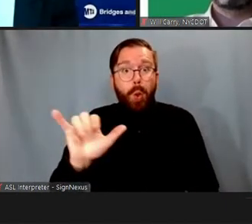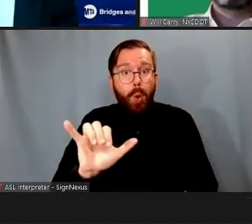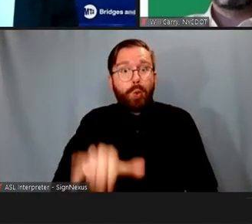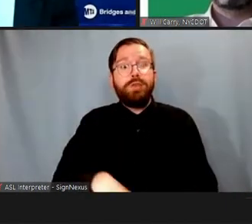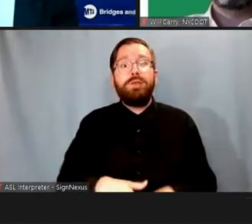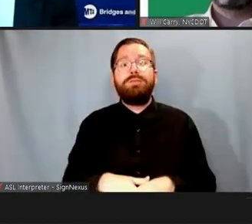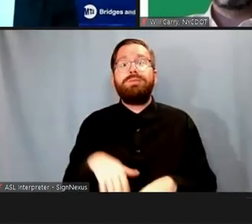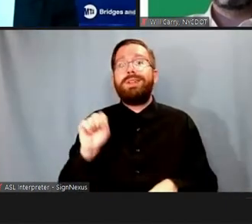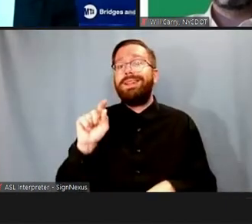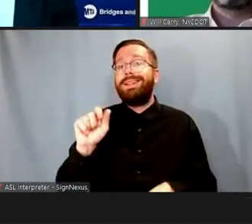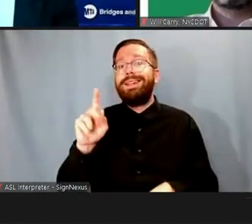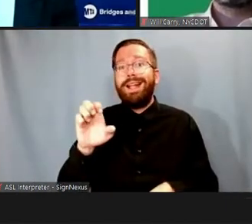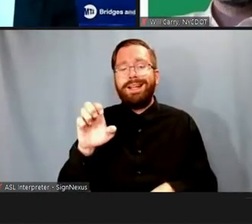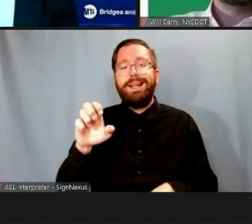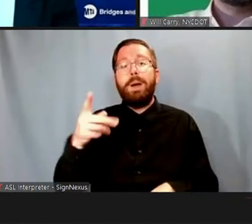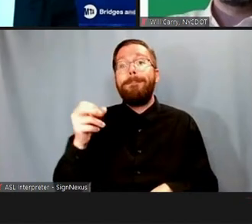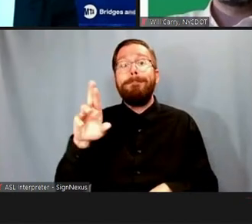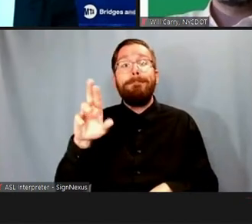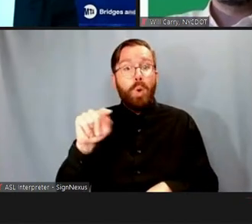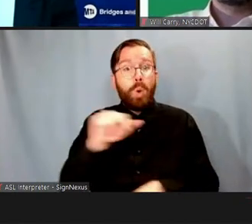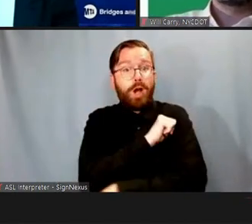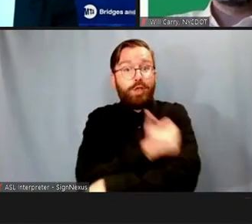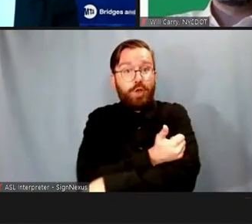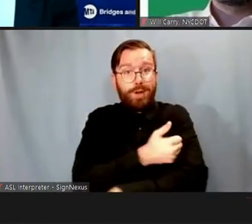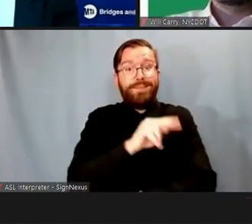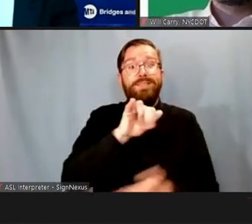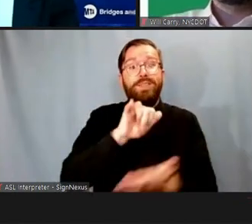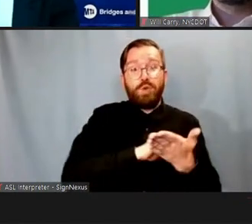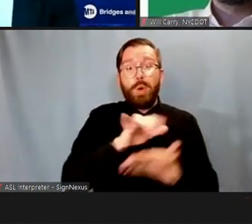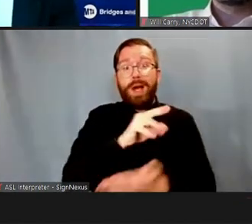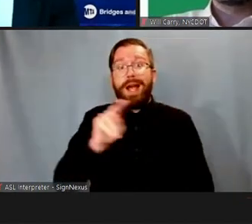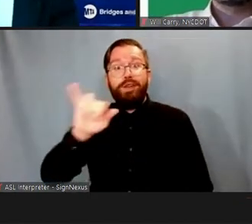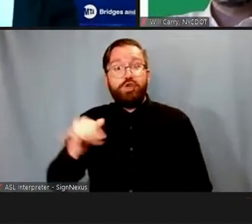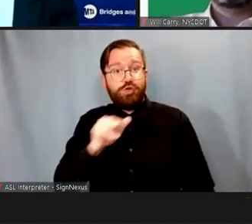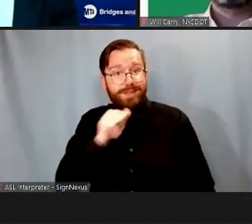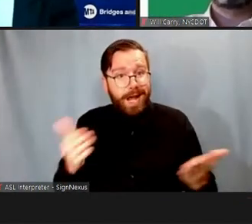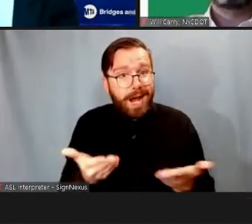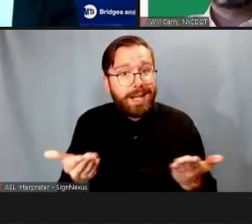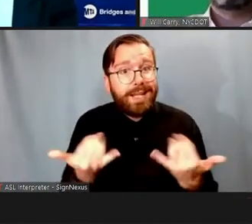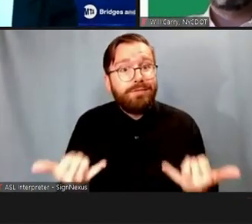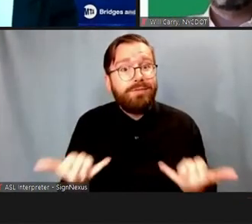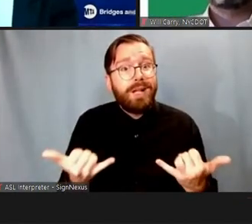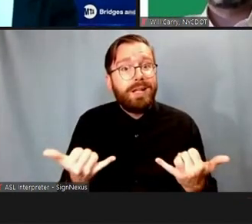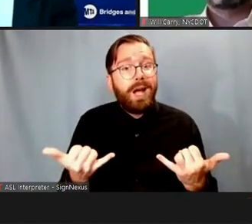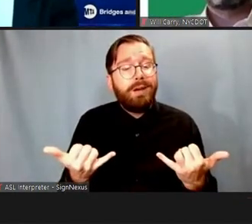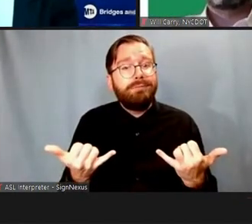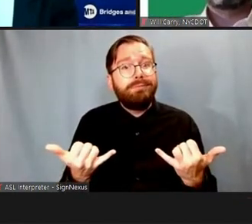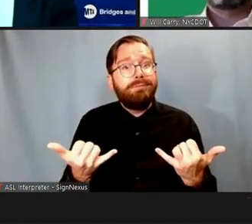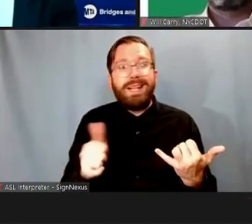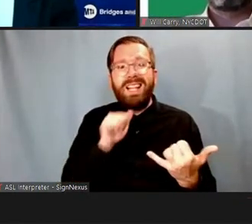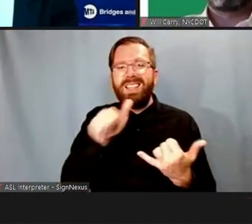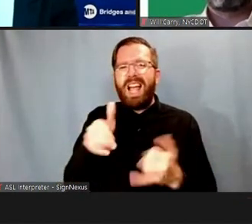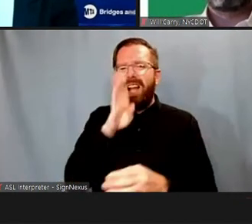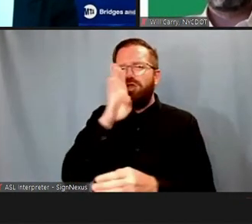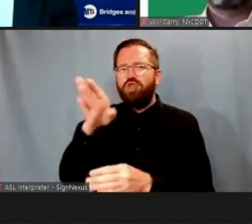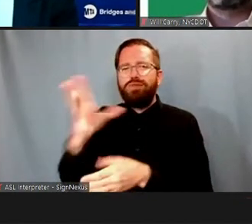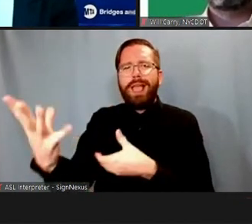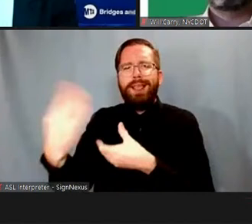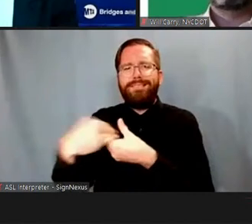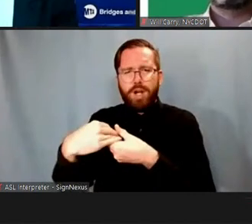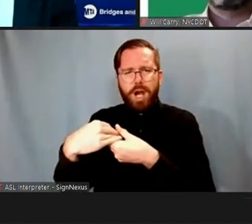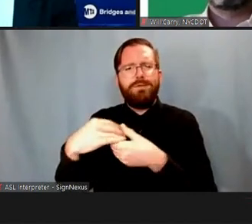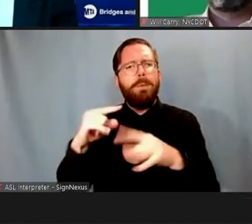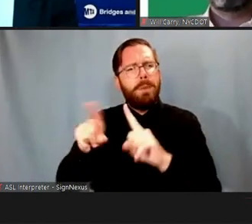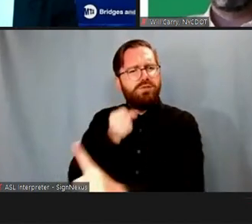port authority of new york and new jersey in which it doesn't directly involve but will directly impact them should